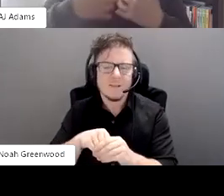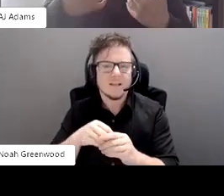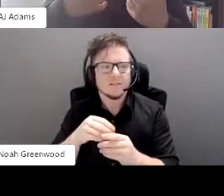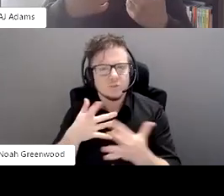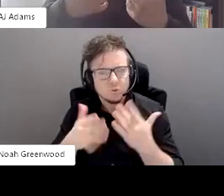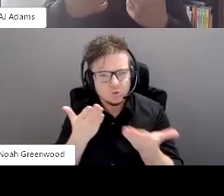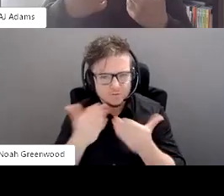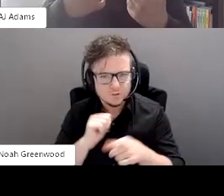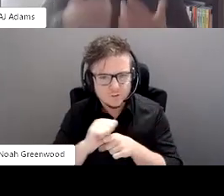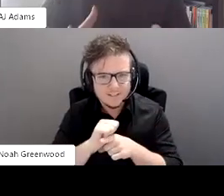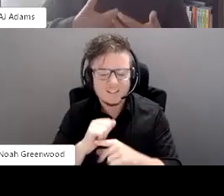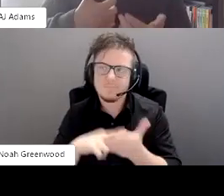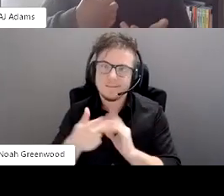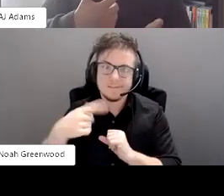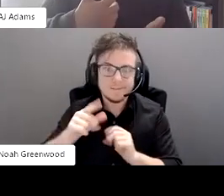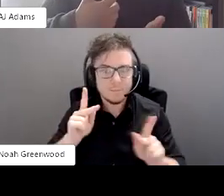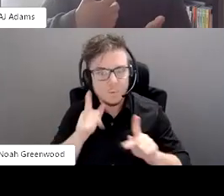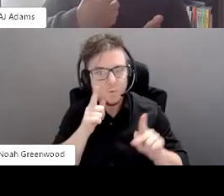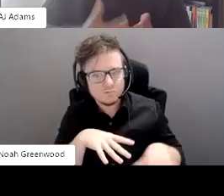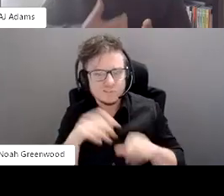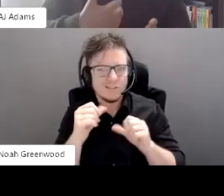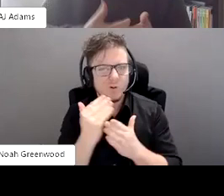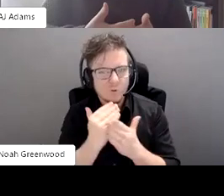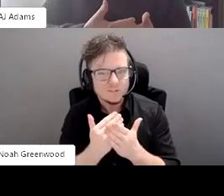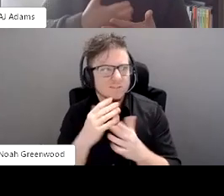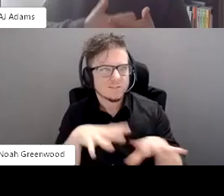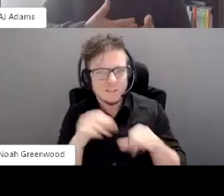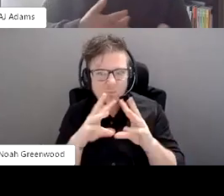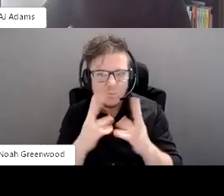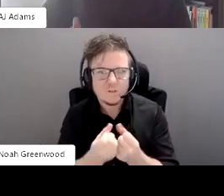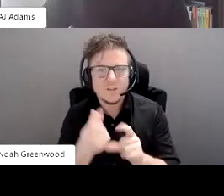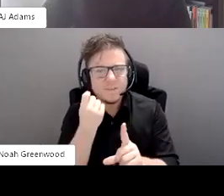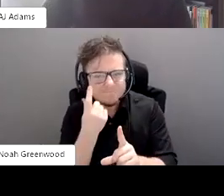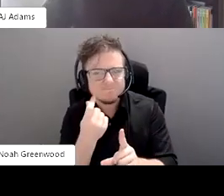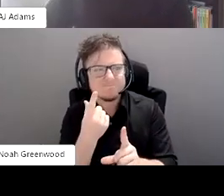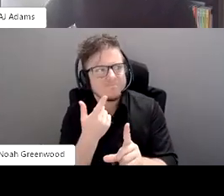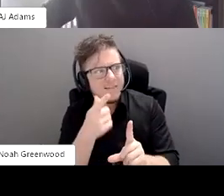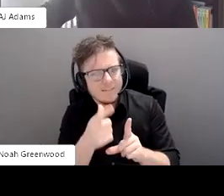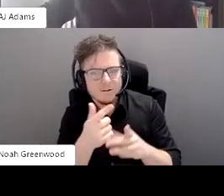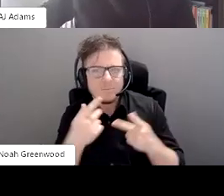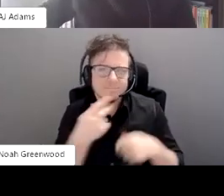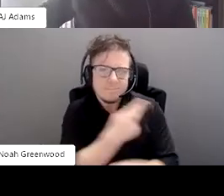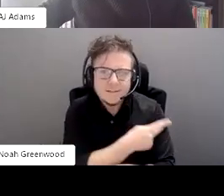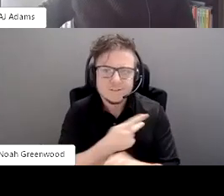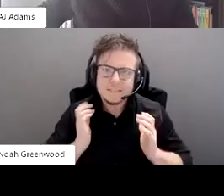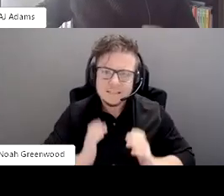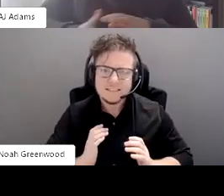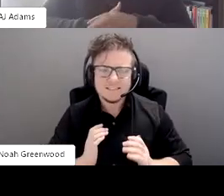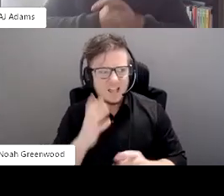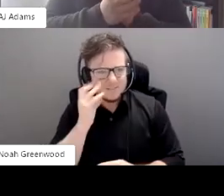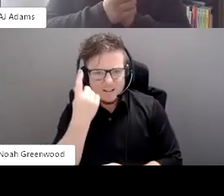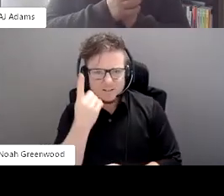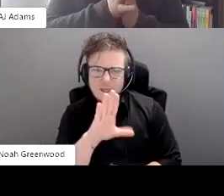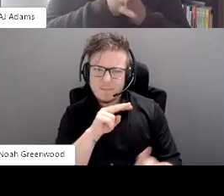understand where their clients, their patients, their residents are coming from.